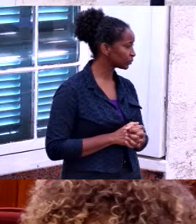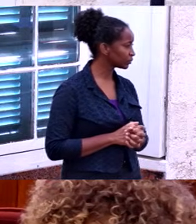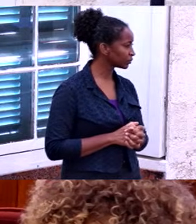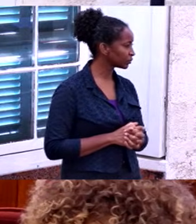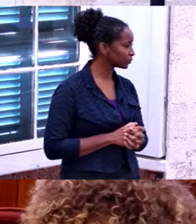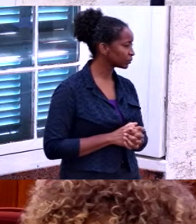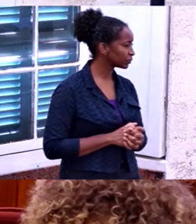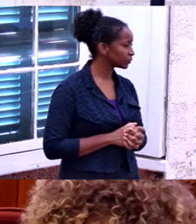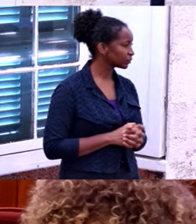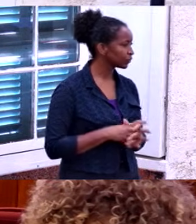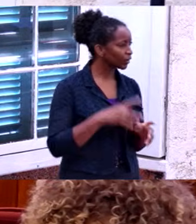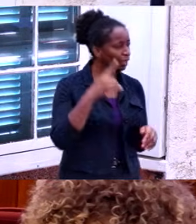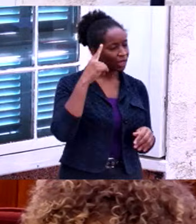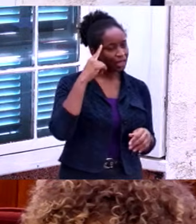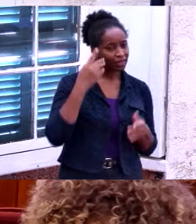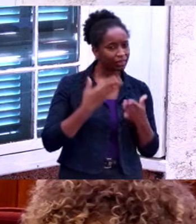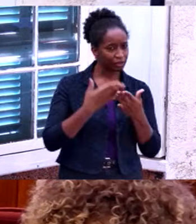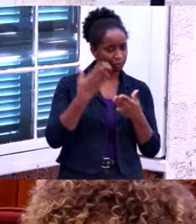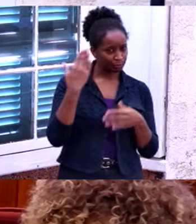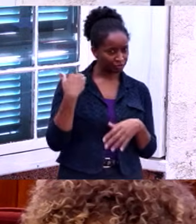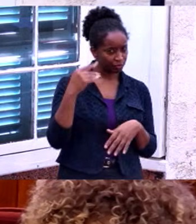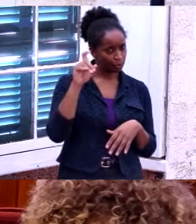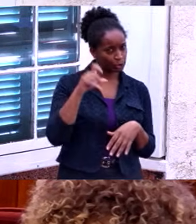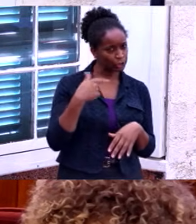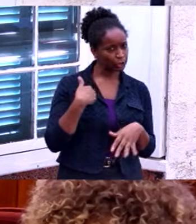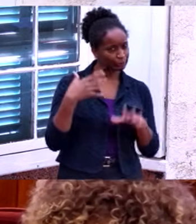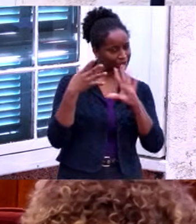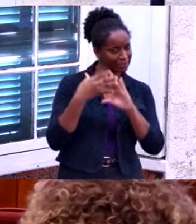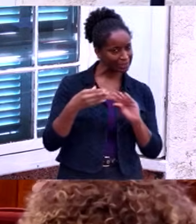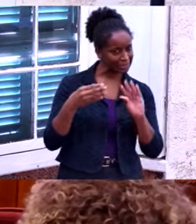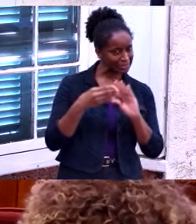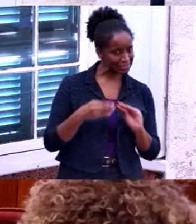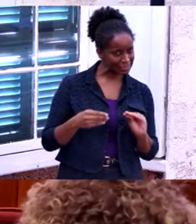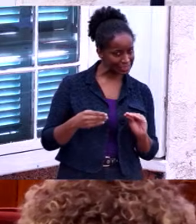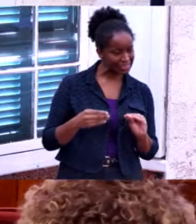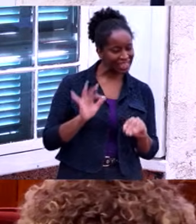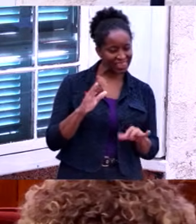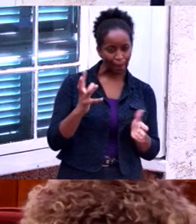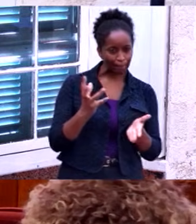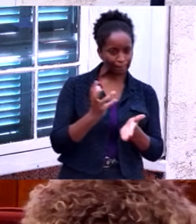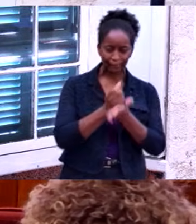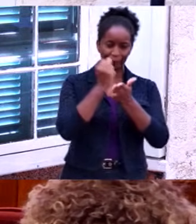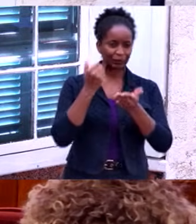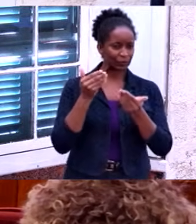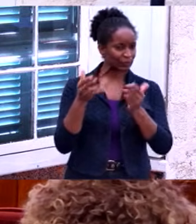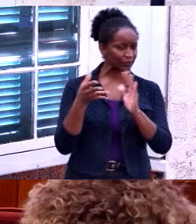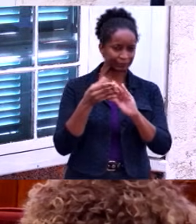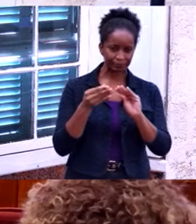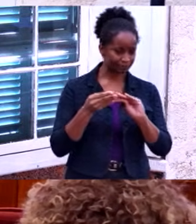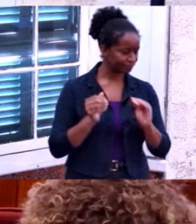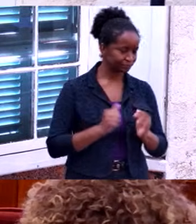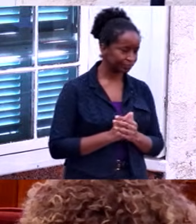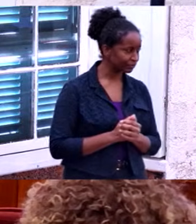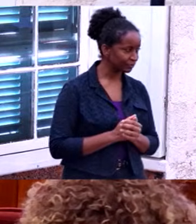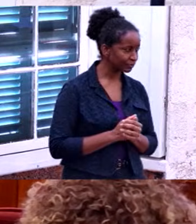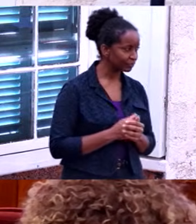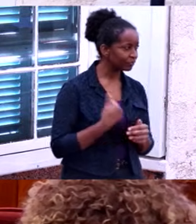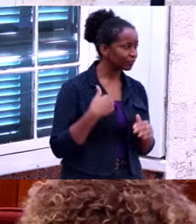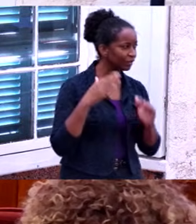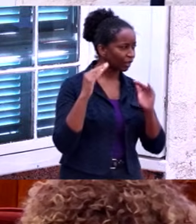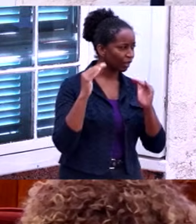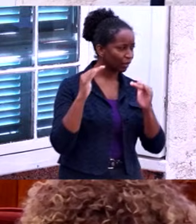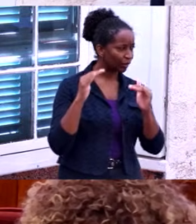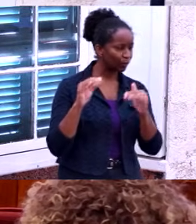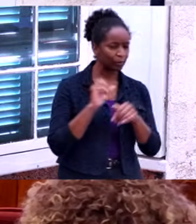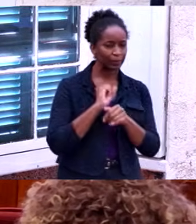didn't. I hope that Senator Tate's queries will bring some clarity from someone.